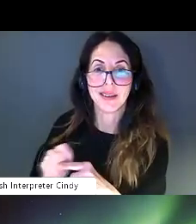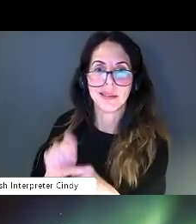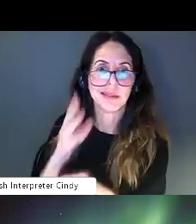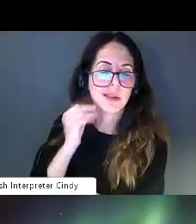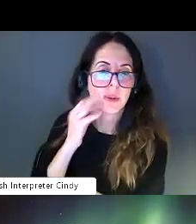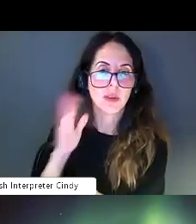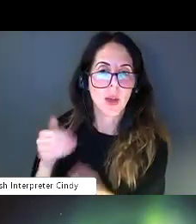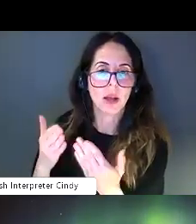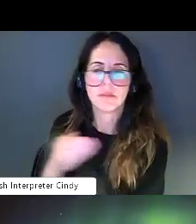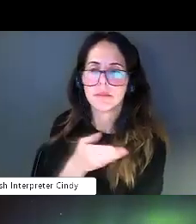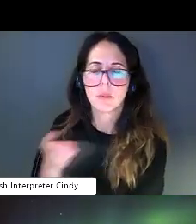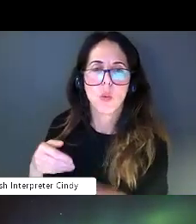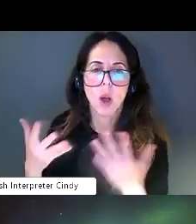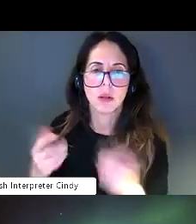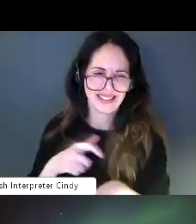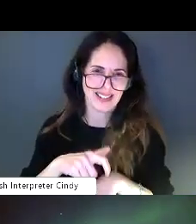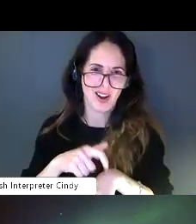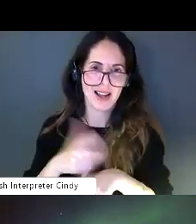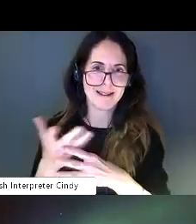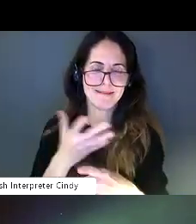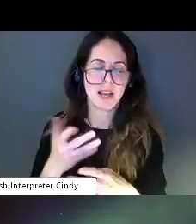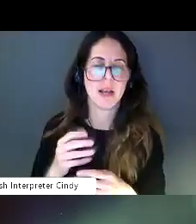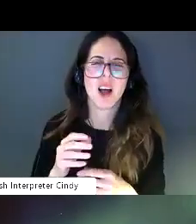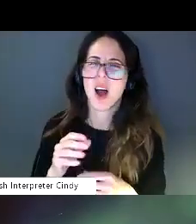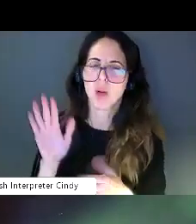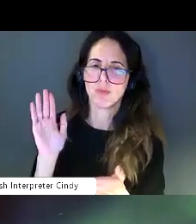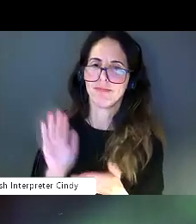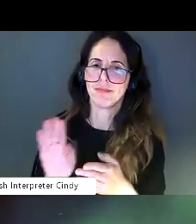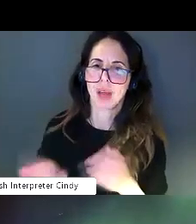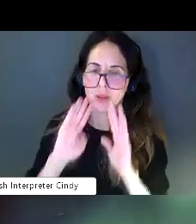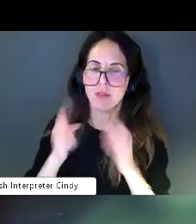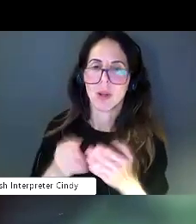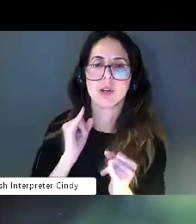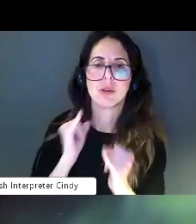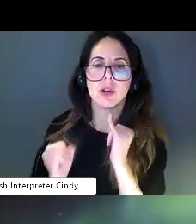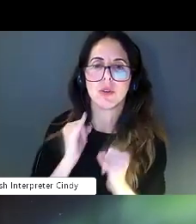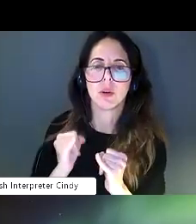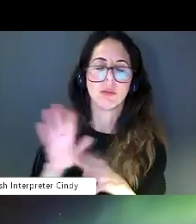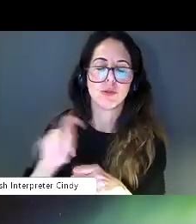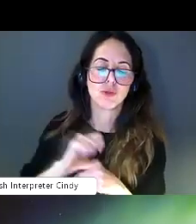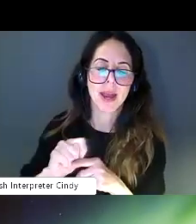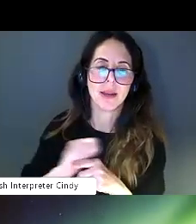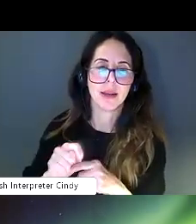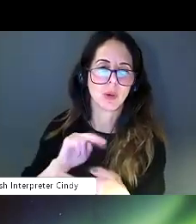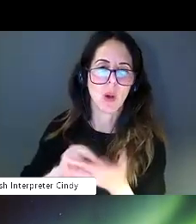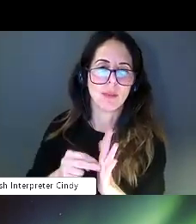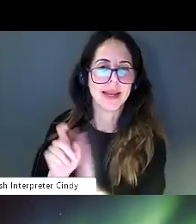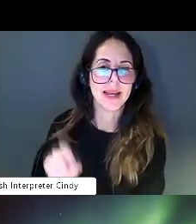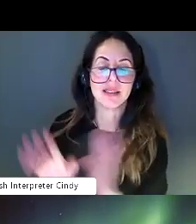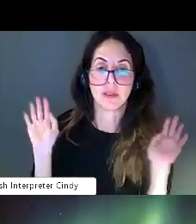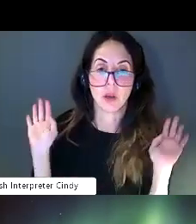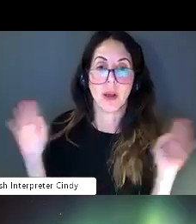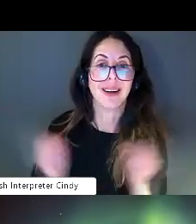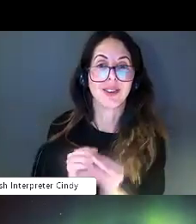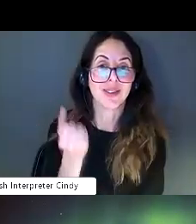recommendations. For time purposes, I'm mainly going to be talking about their training experiences and needs. And this included 19 law